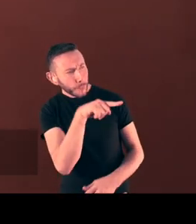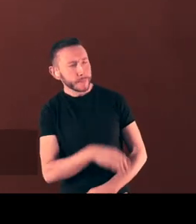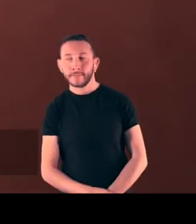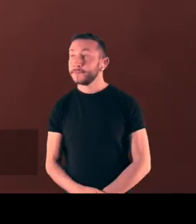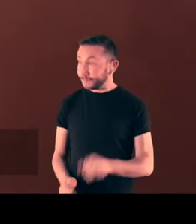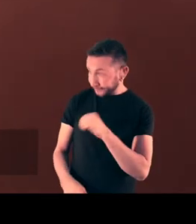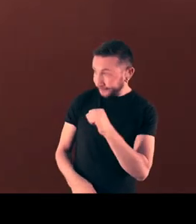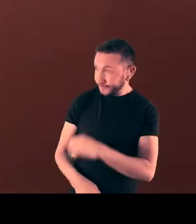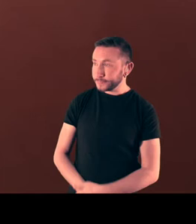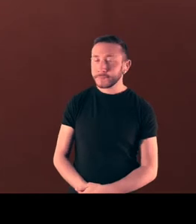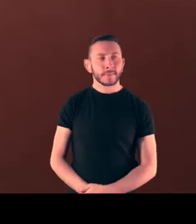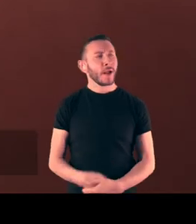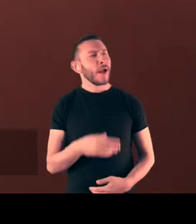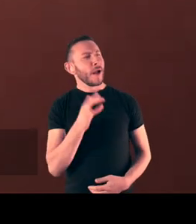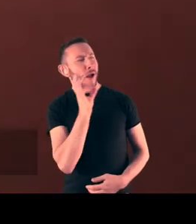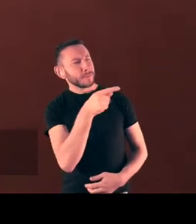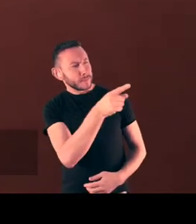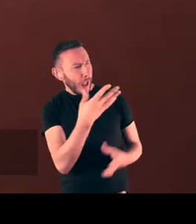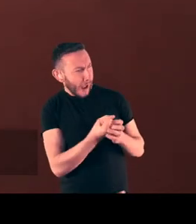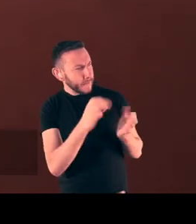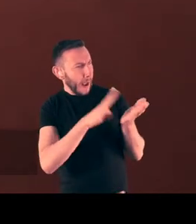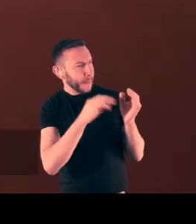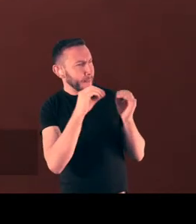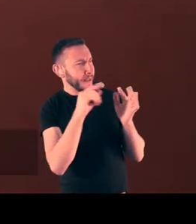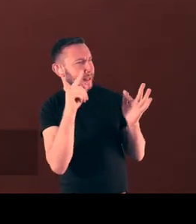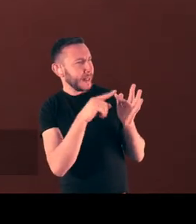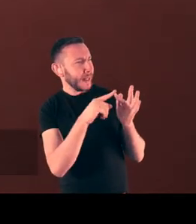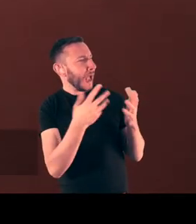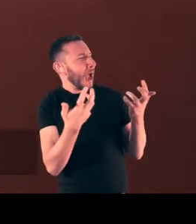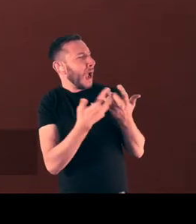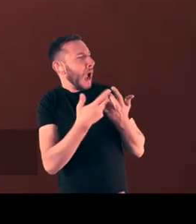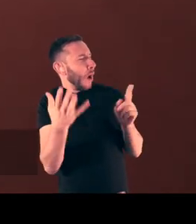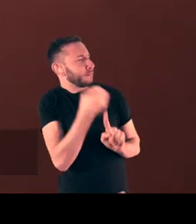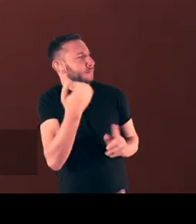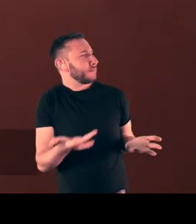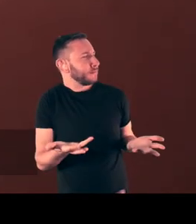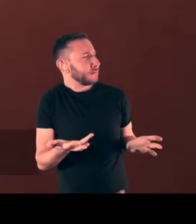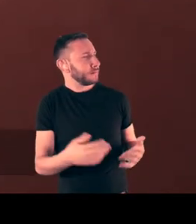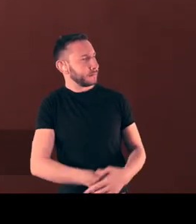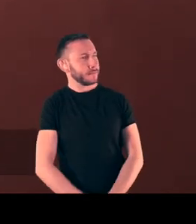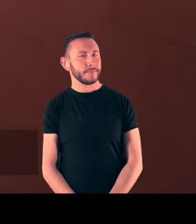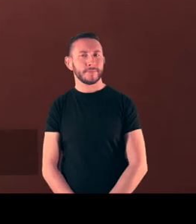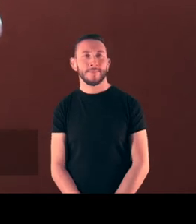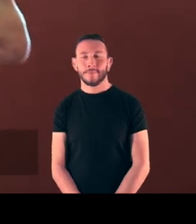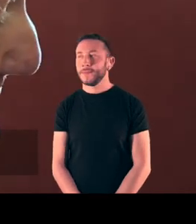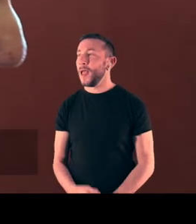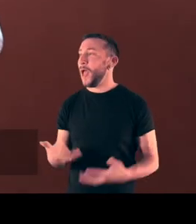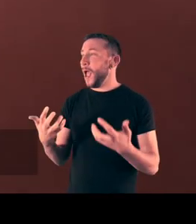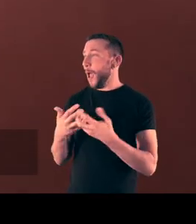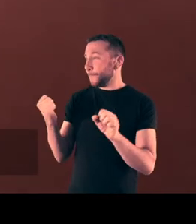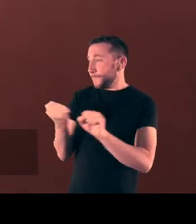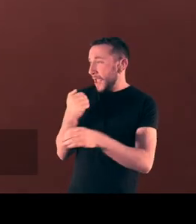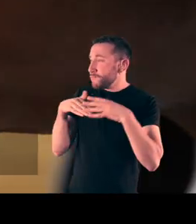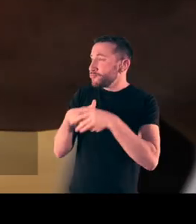you getting an MBE? How to know friends and influence people, I suppose. No, I was lucky, the